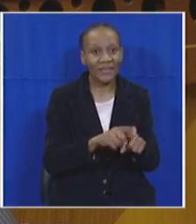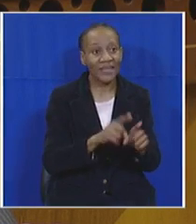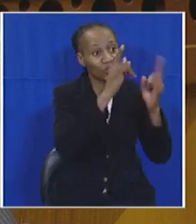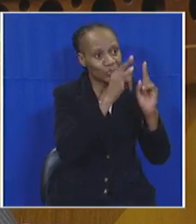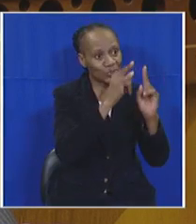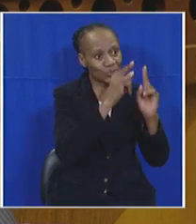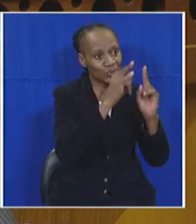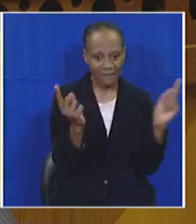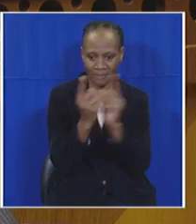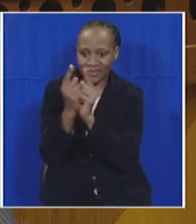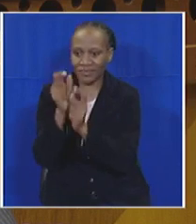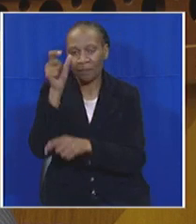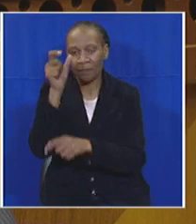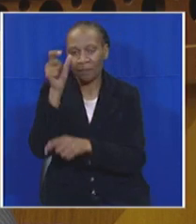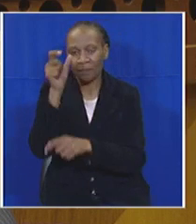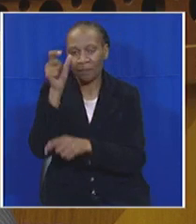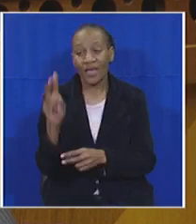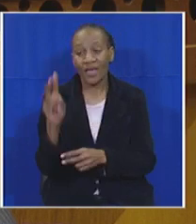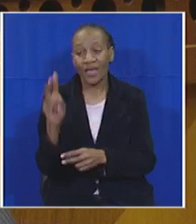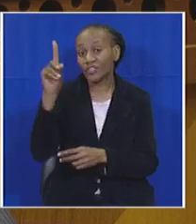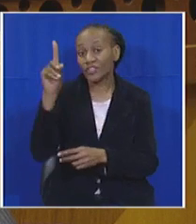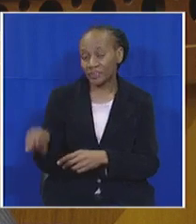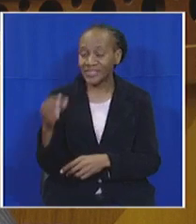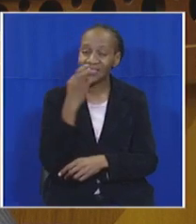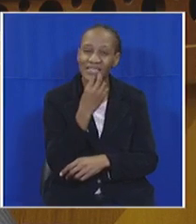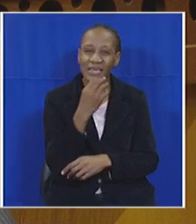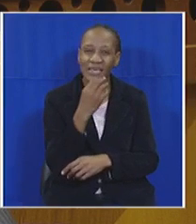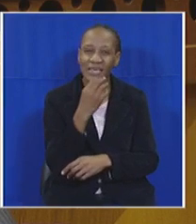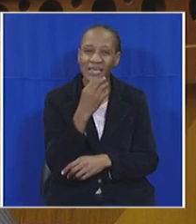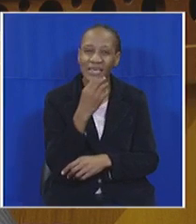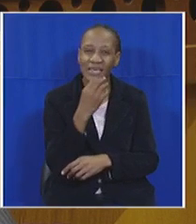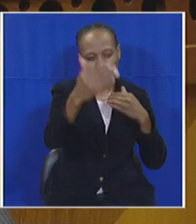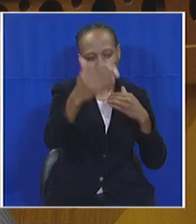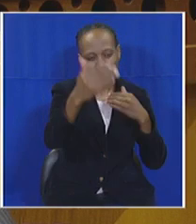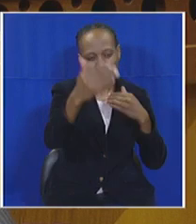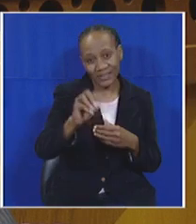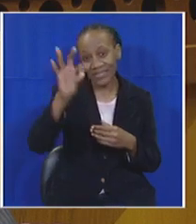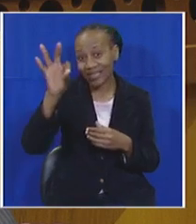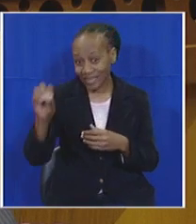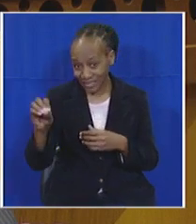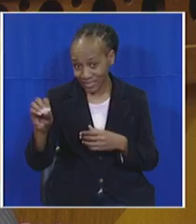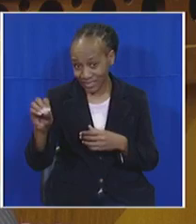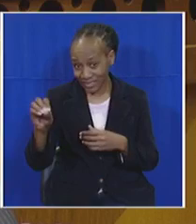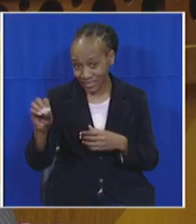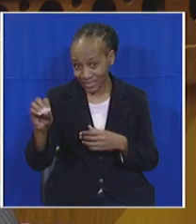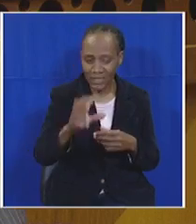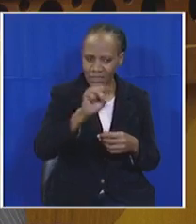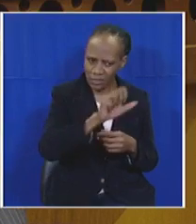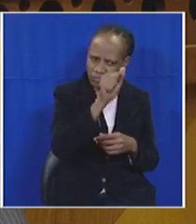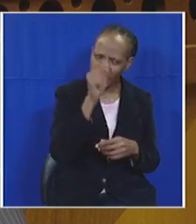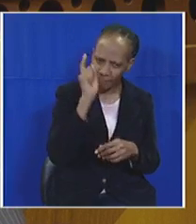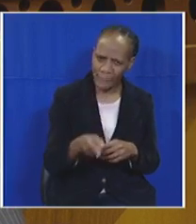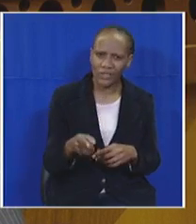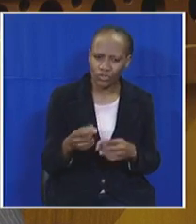peasant. Our national development plan says that by 2030, South Africa should observe meaningful and